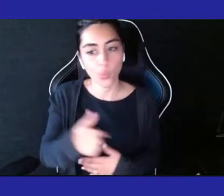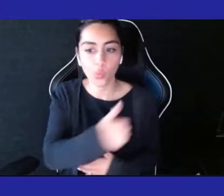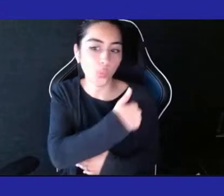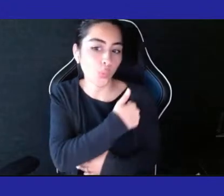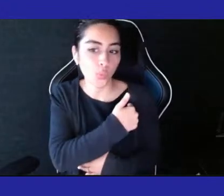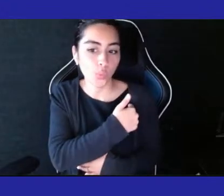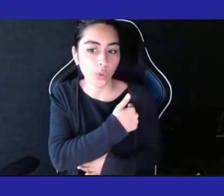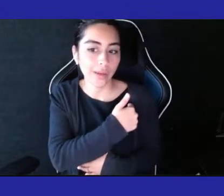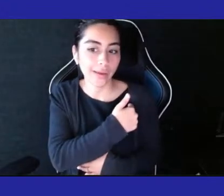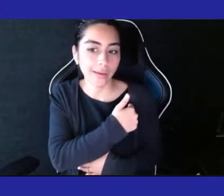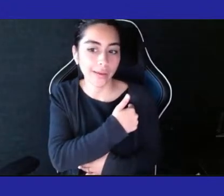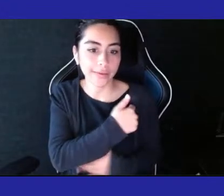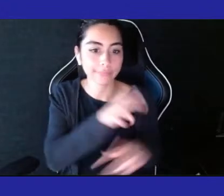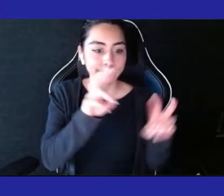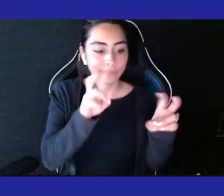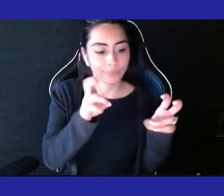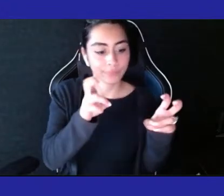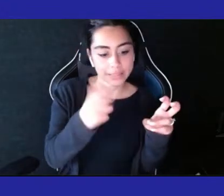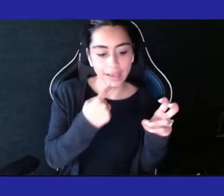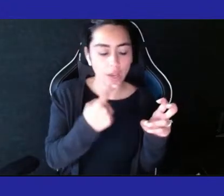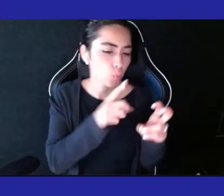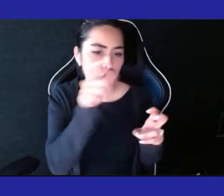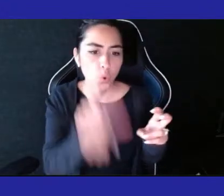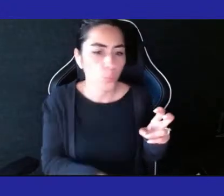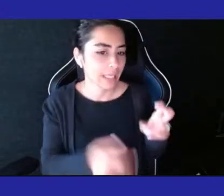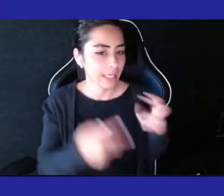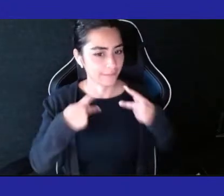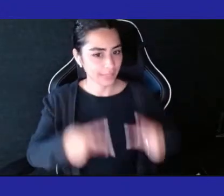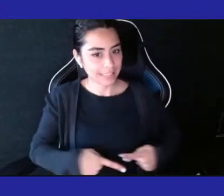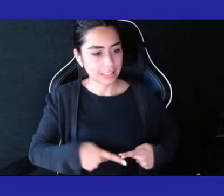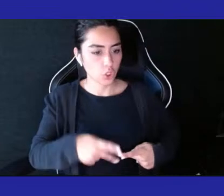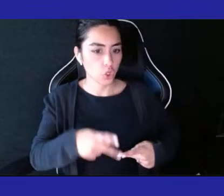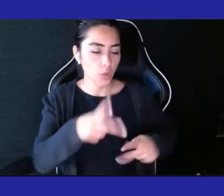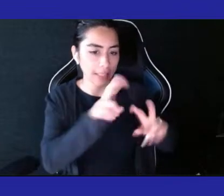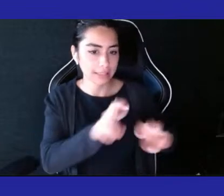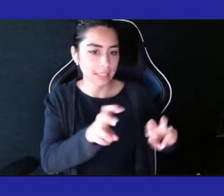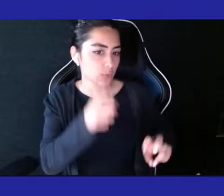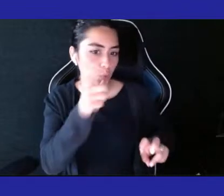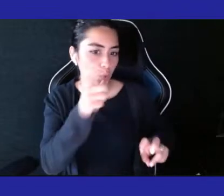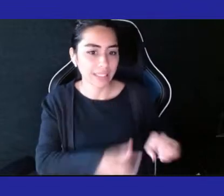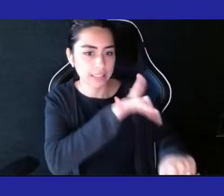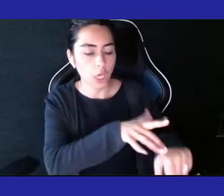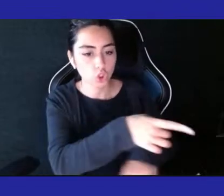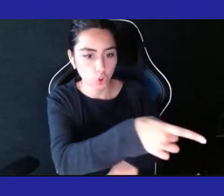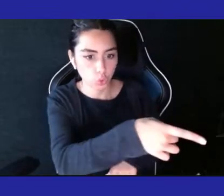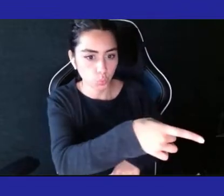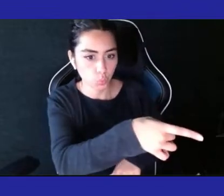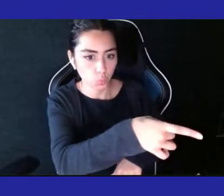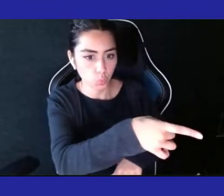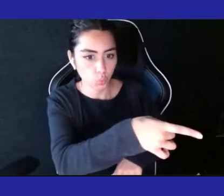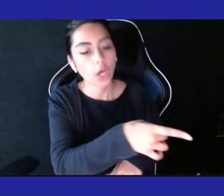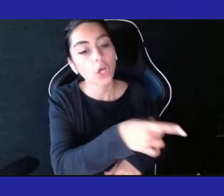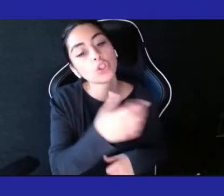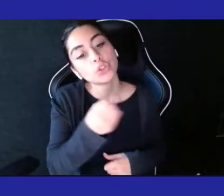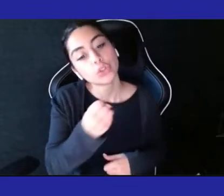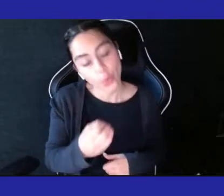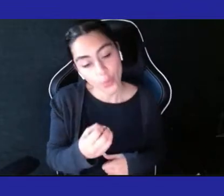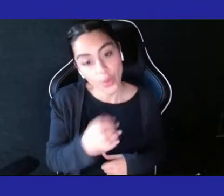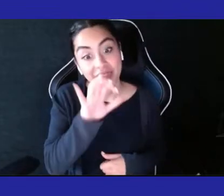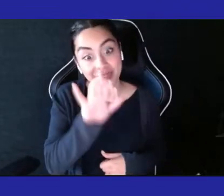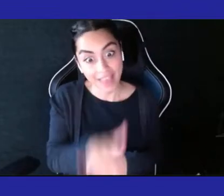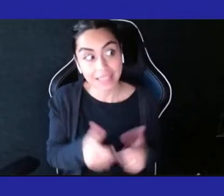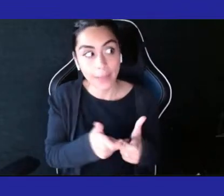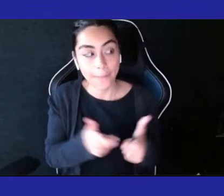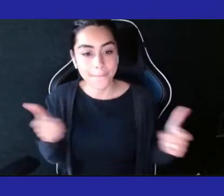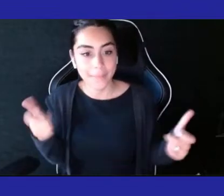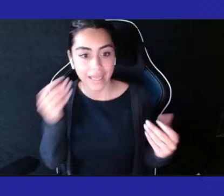we don't need to touch you, right, therefore we're virtual, and there's a large, database showing that